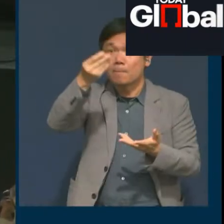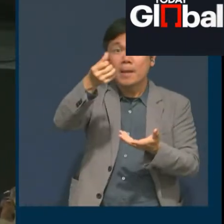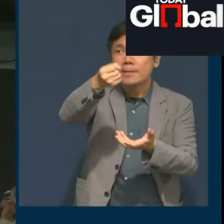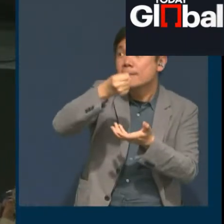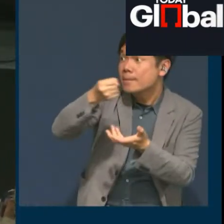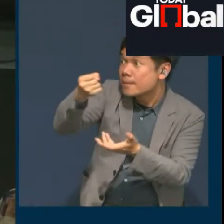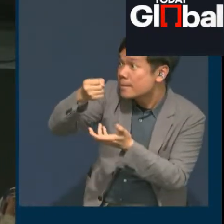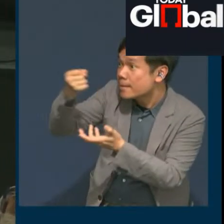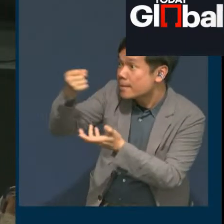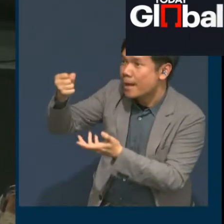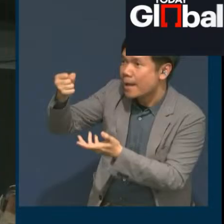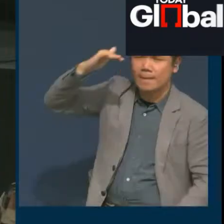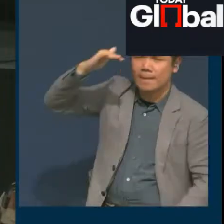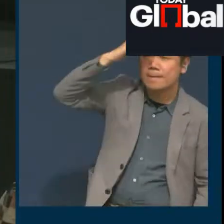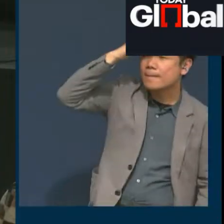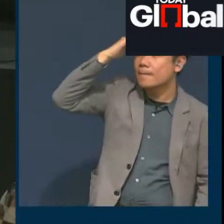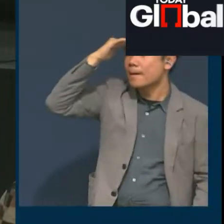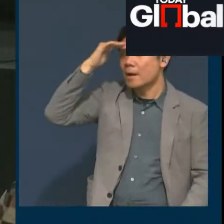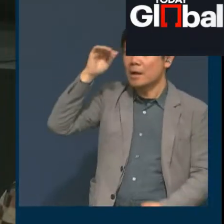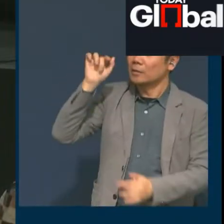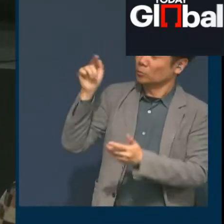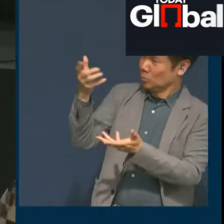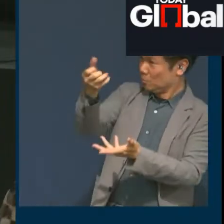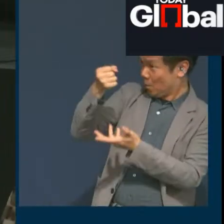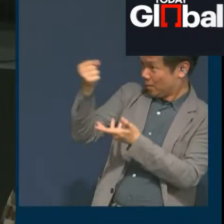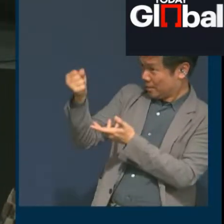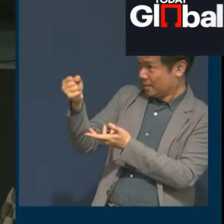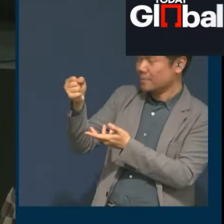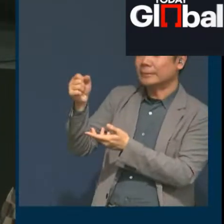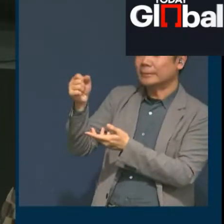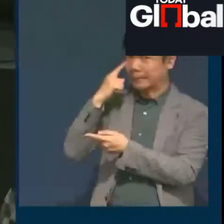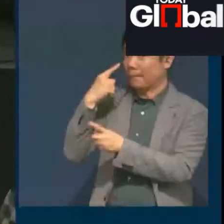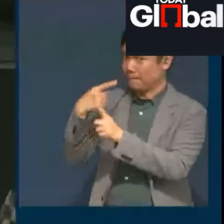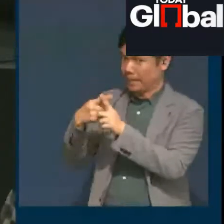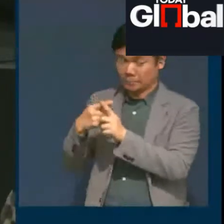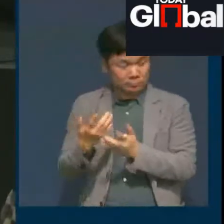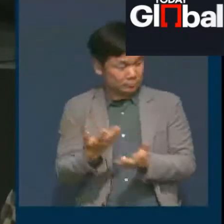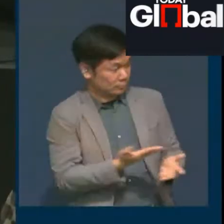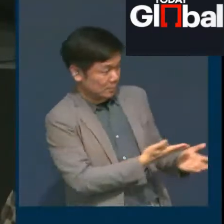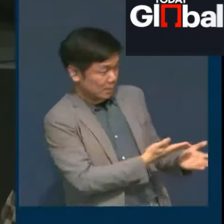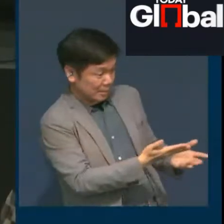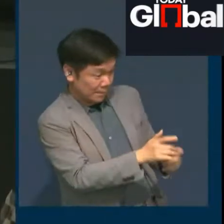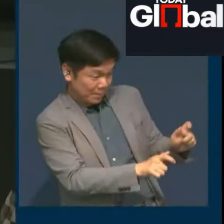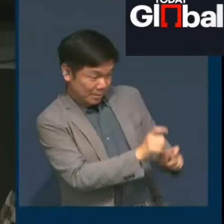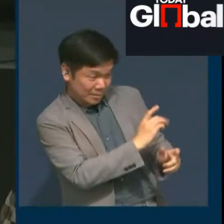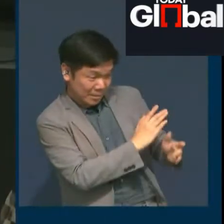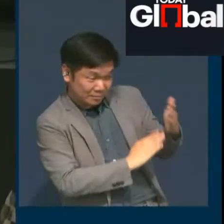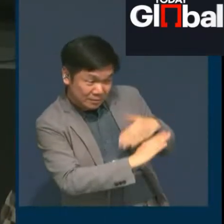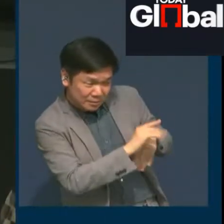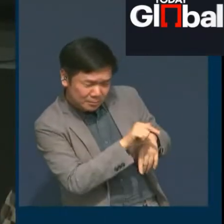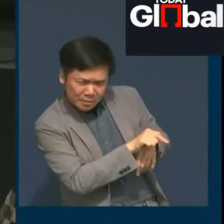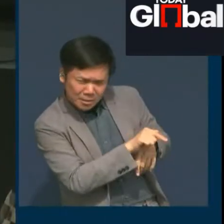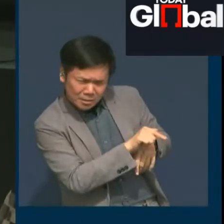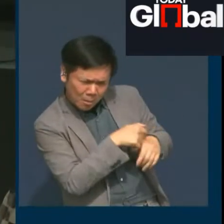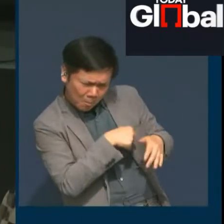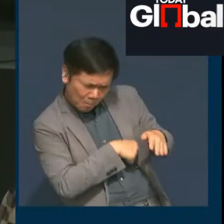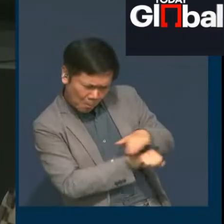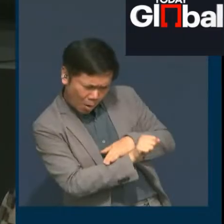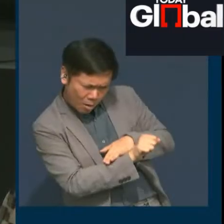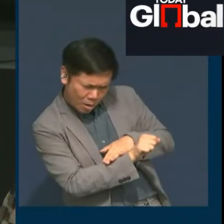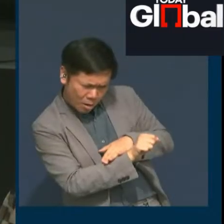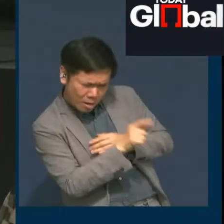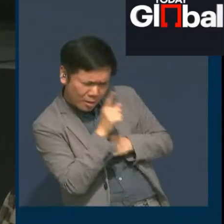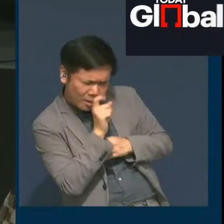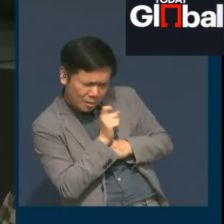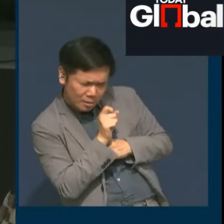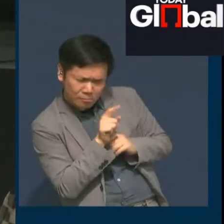you identify persons with disabilities who are not from Qatar, especially migrant